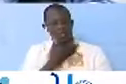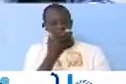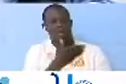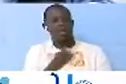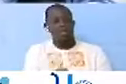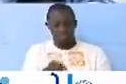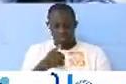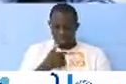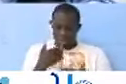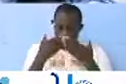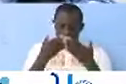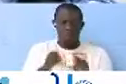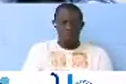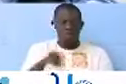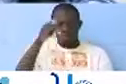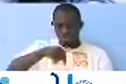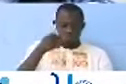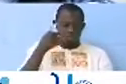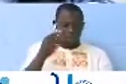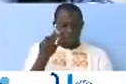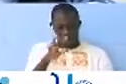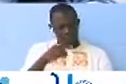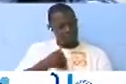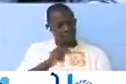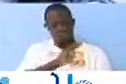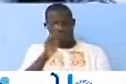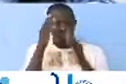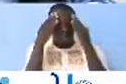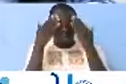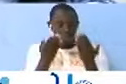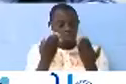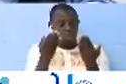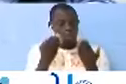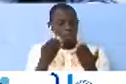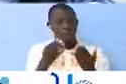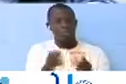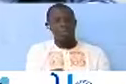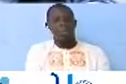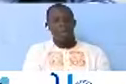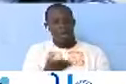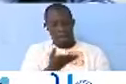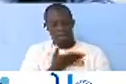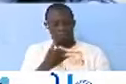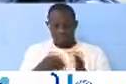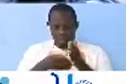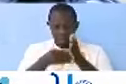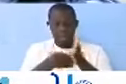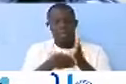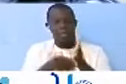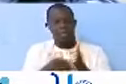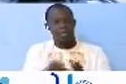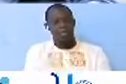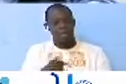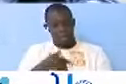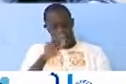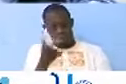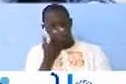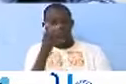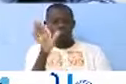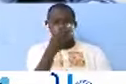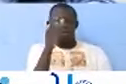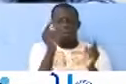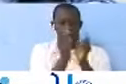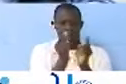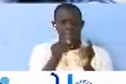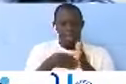him today, if I don't know, there is a head. I will go to the